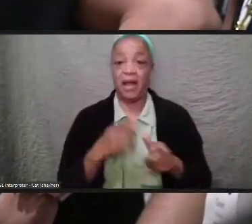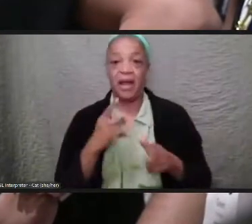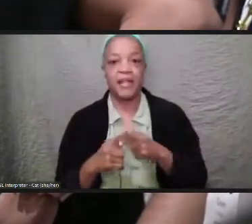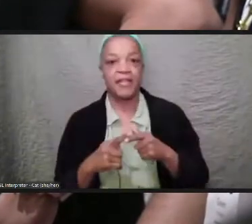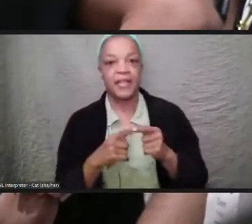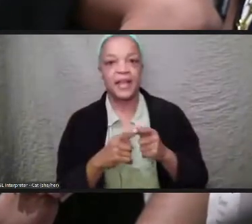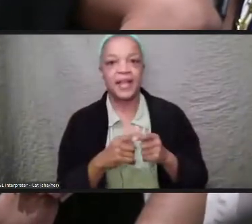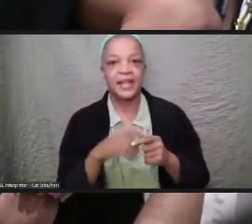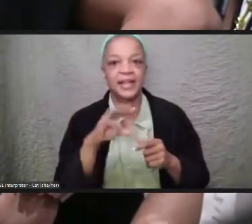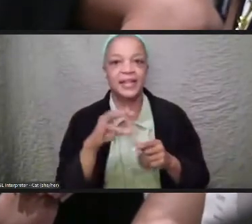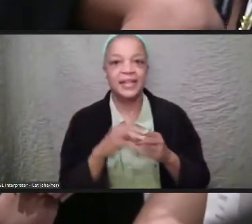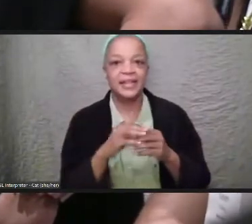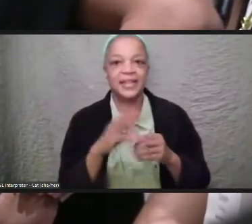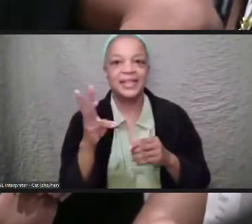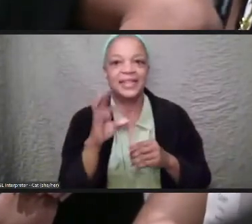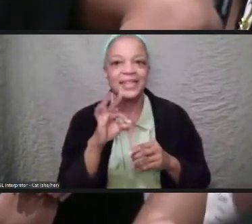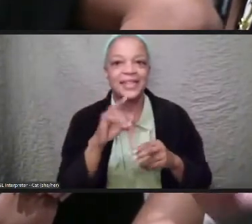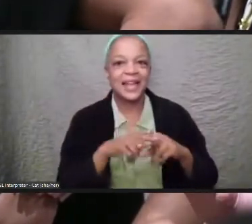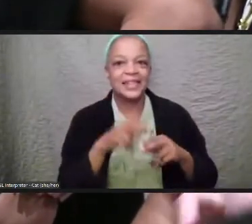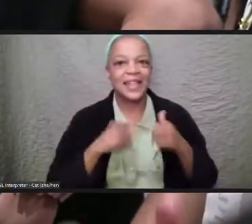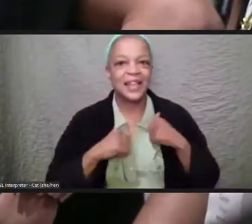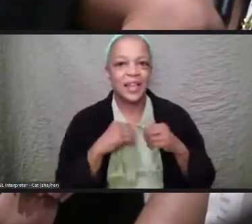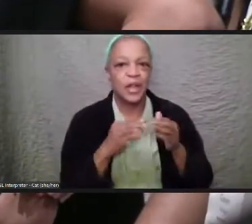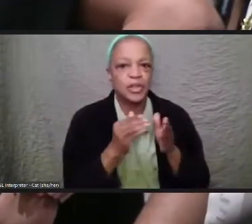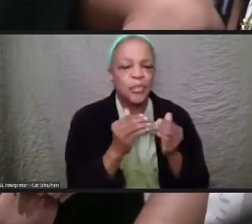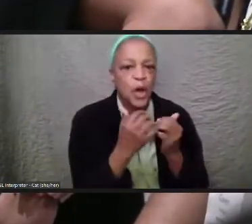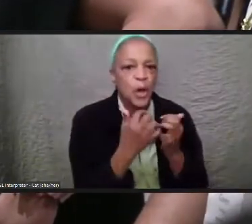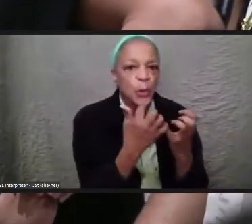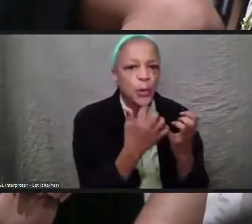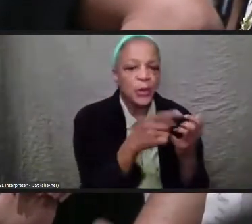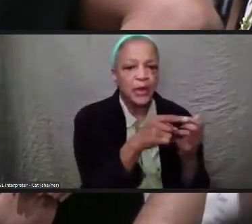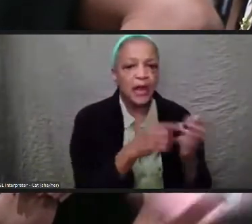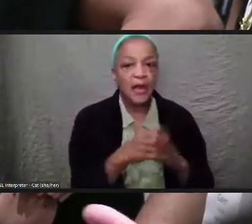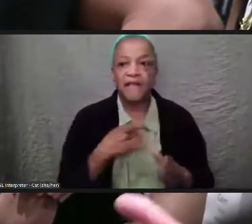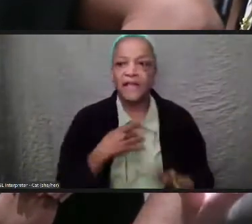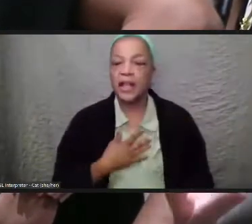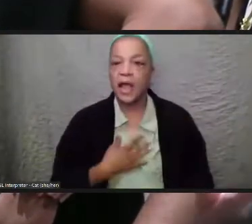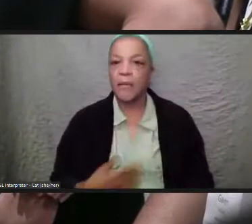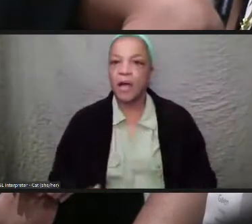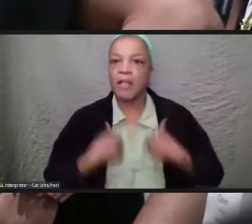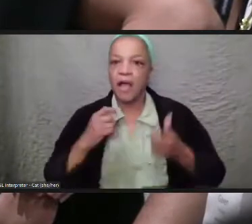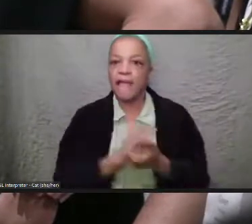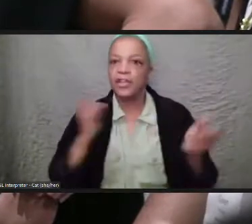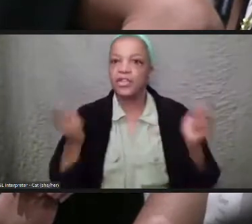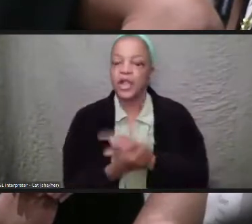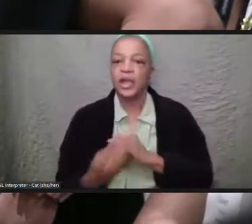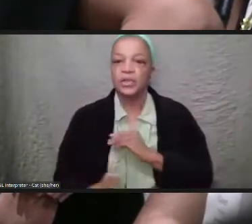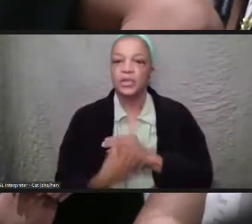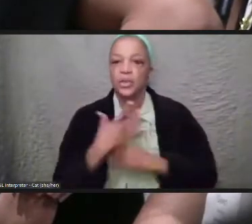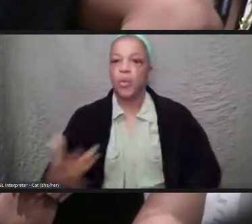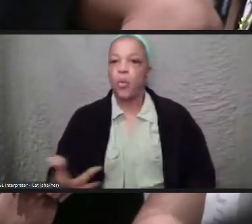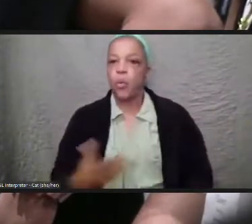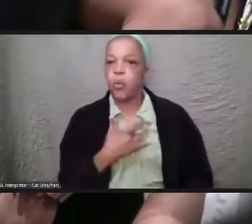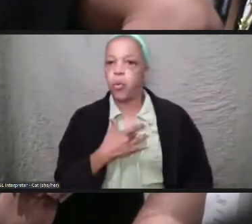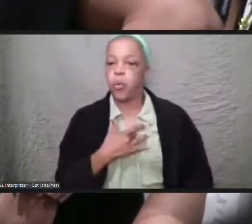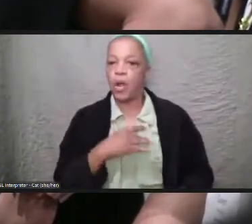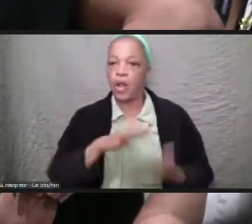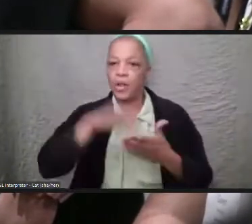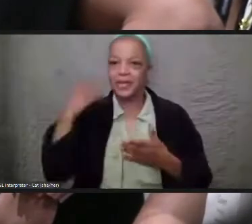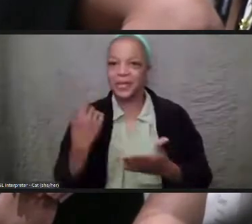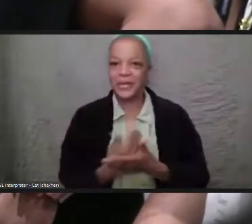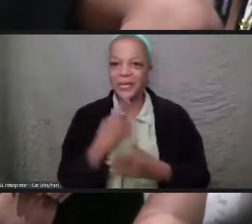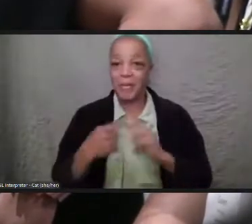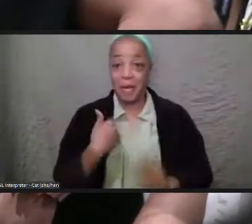like 69-seat theater and feel like I've had a life-changing experience and come out of it like learning what something new about